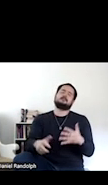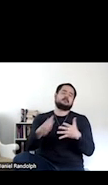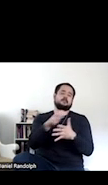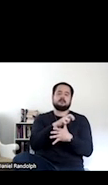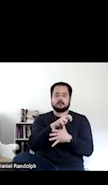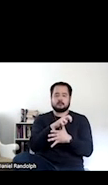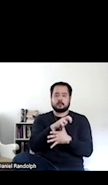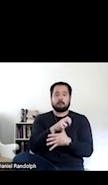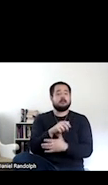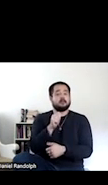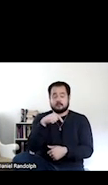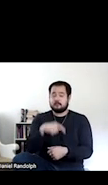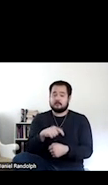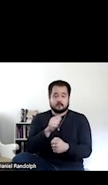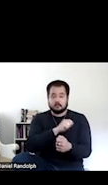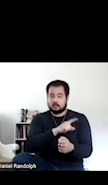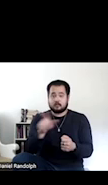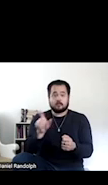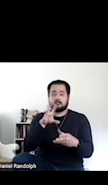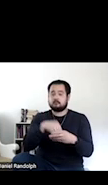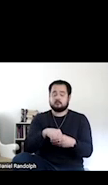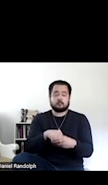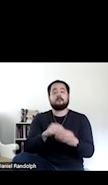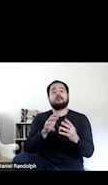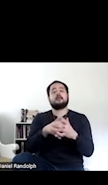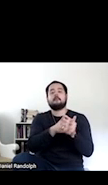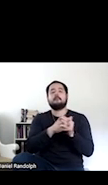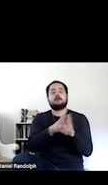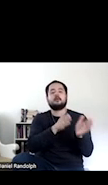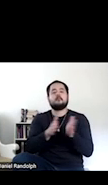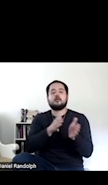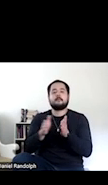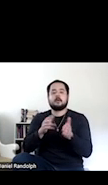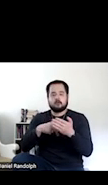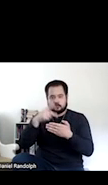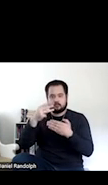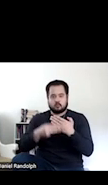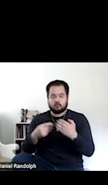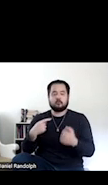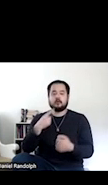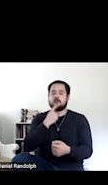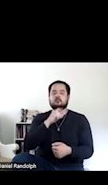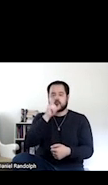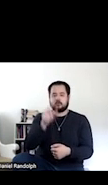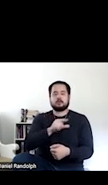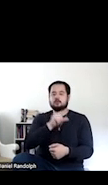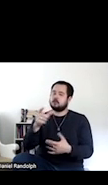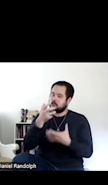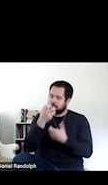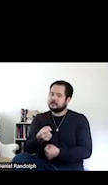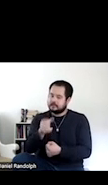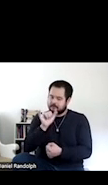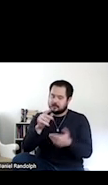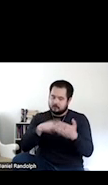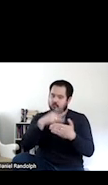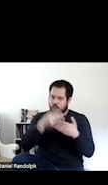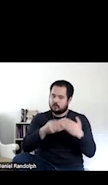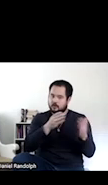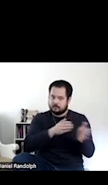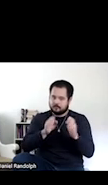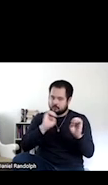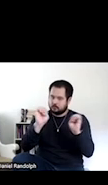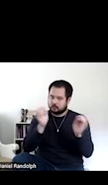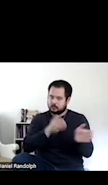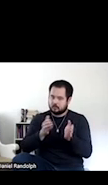of the preparedness program that the American Red Cross believes very strongly in. So on behalf of the American Red Cross